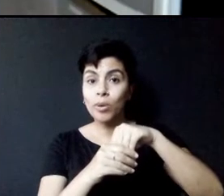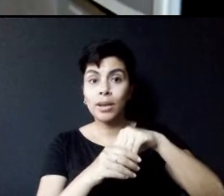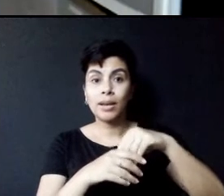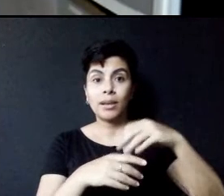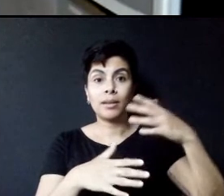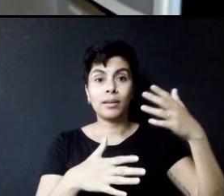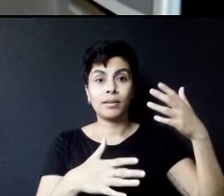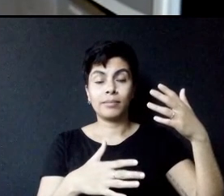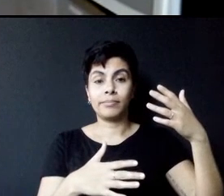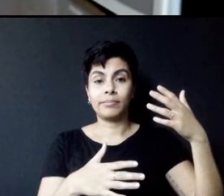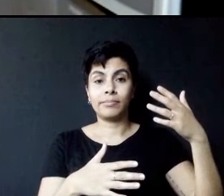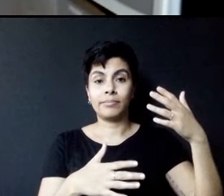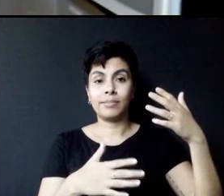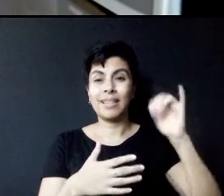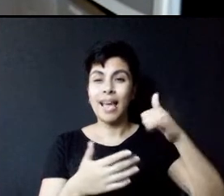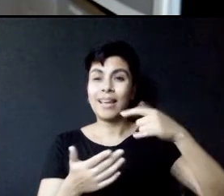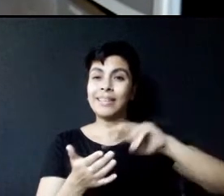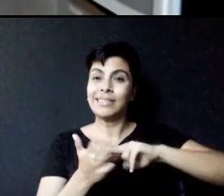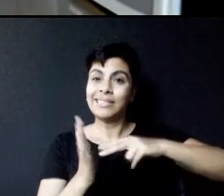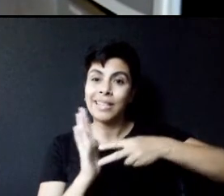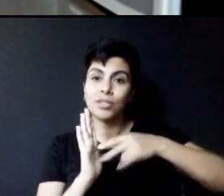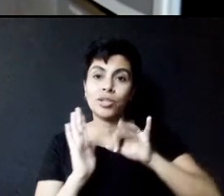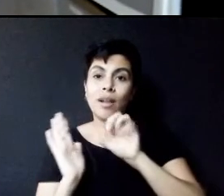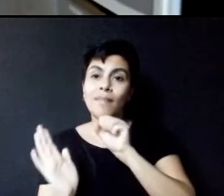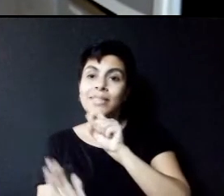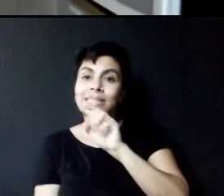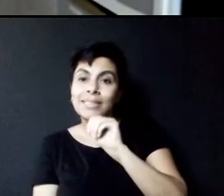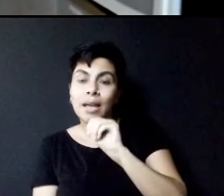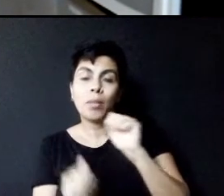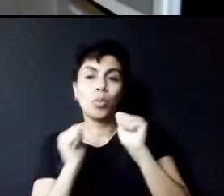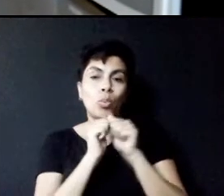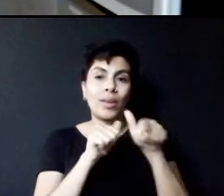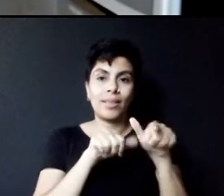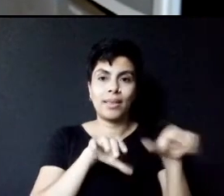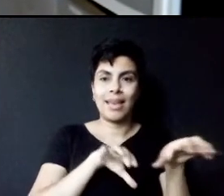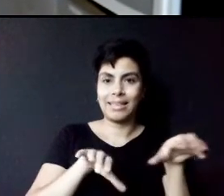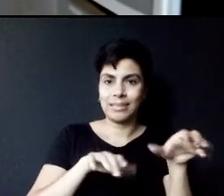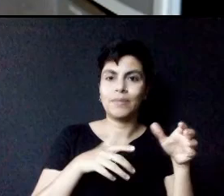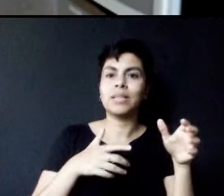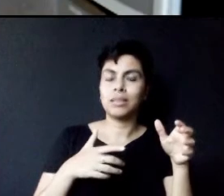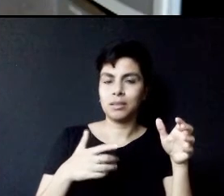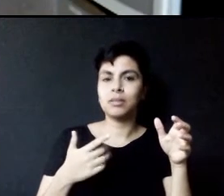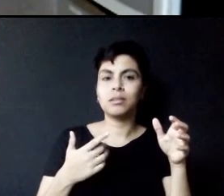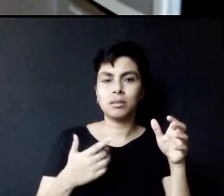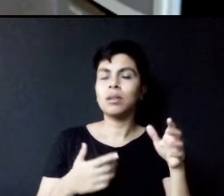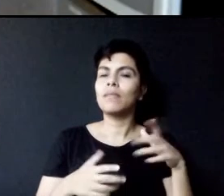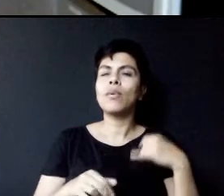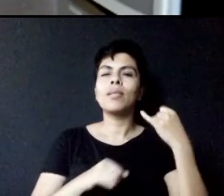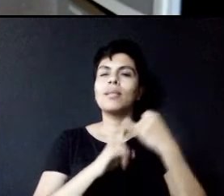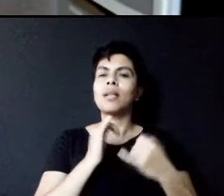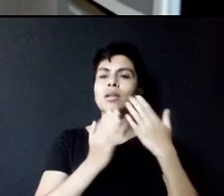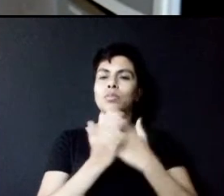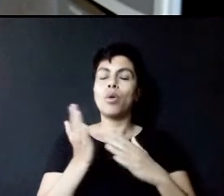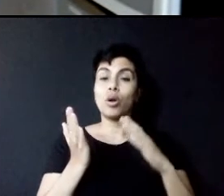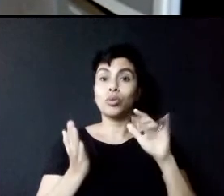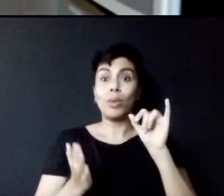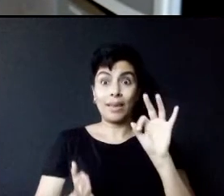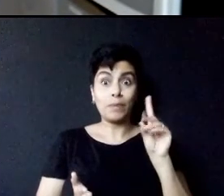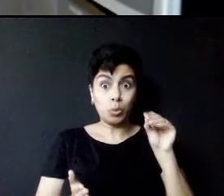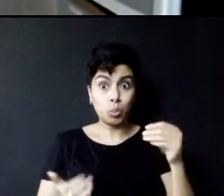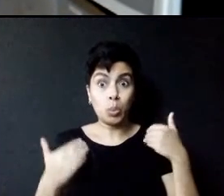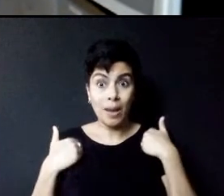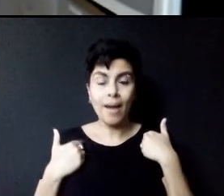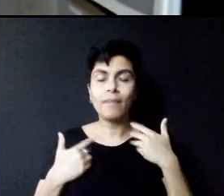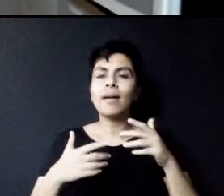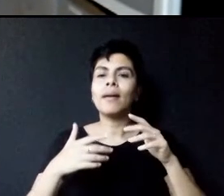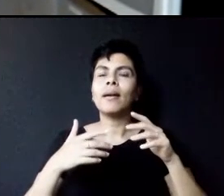incorporating and ascribing kind of the intentionality of STEM with these activities? And then for the last part of that question, if